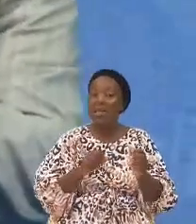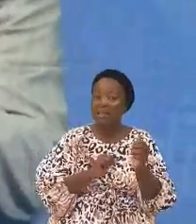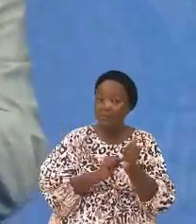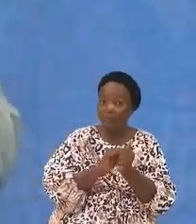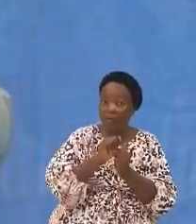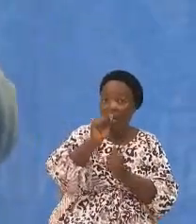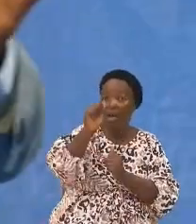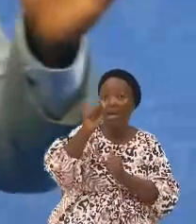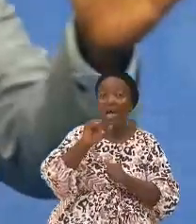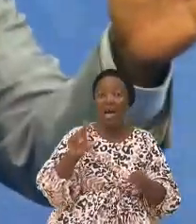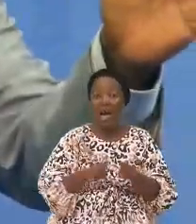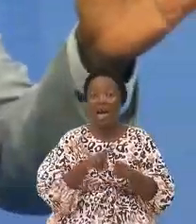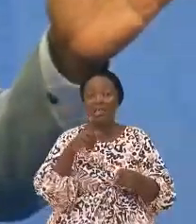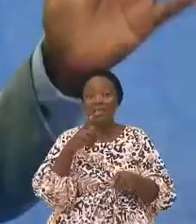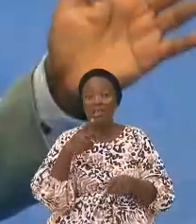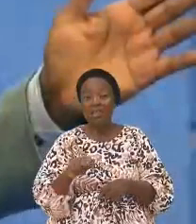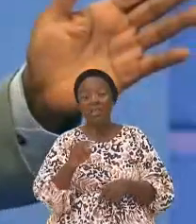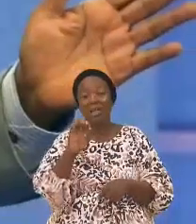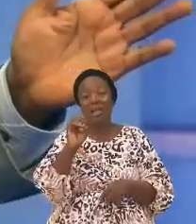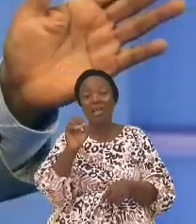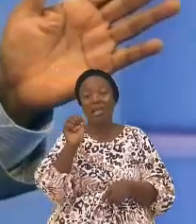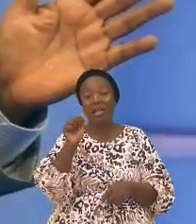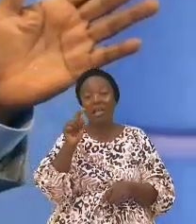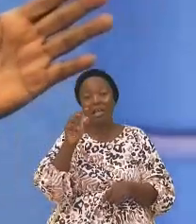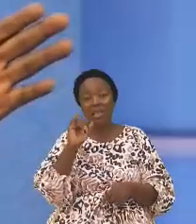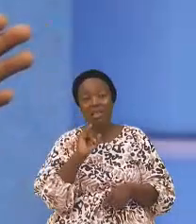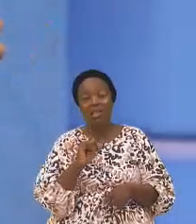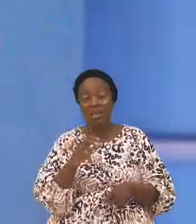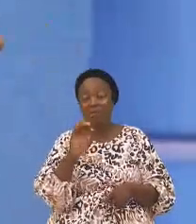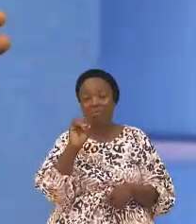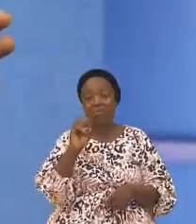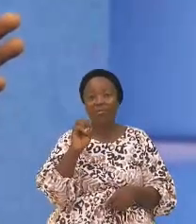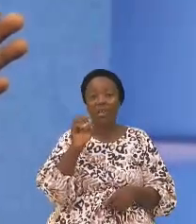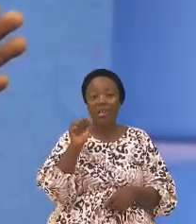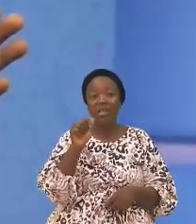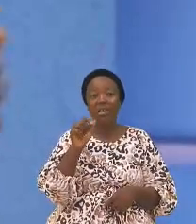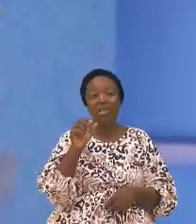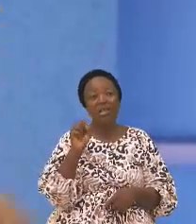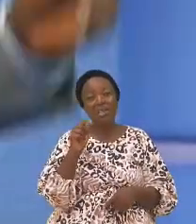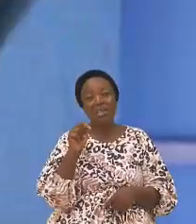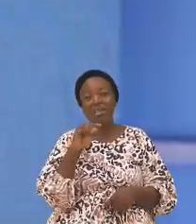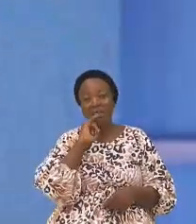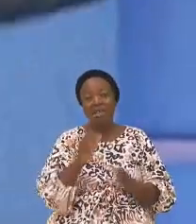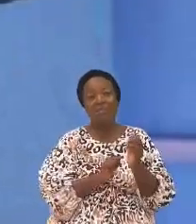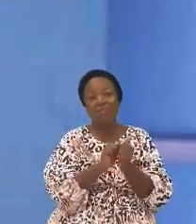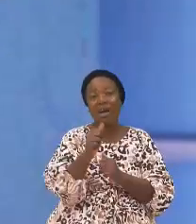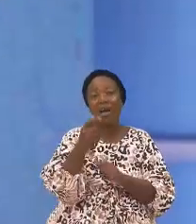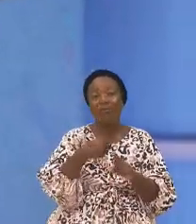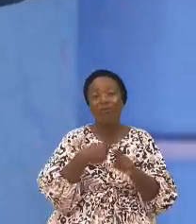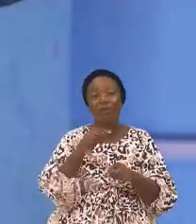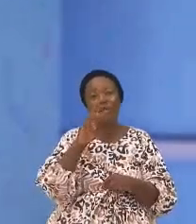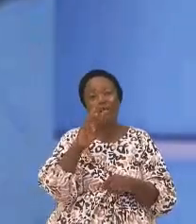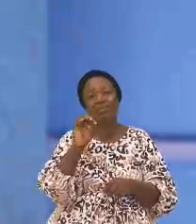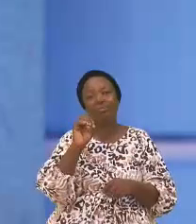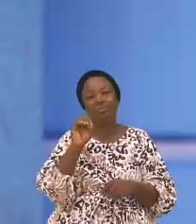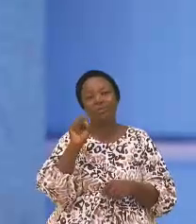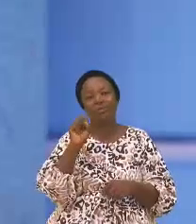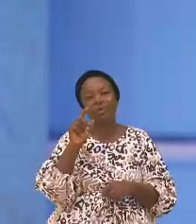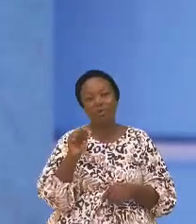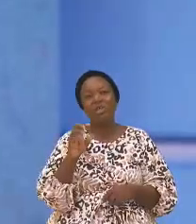It's saying as far as the east is far